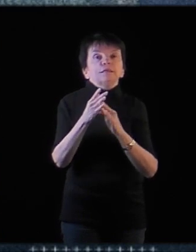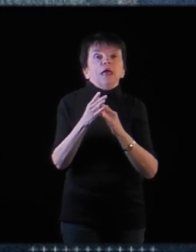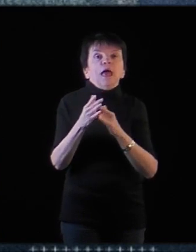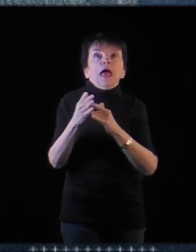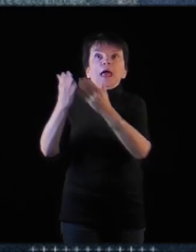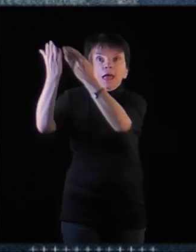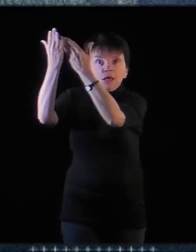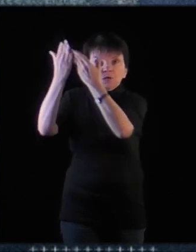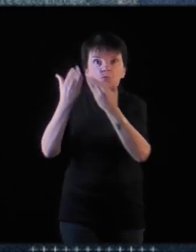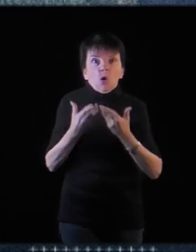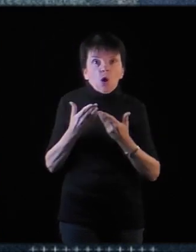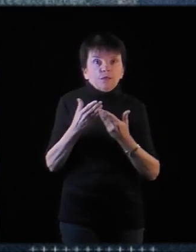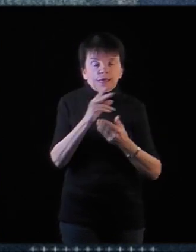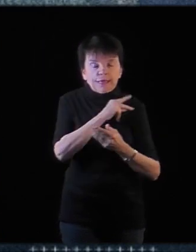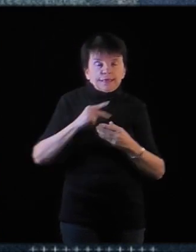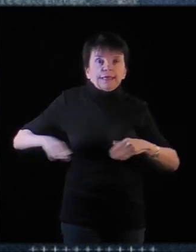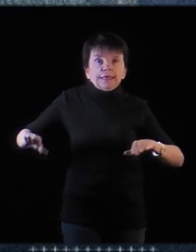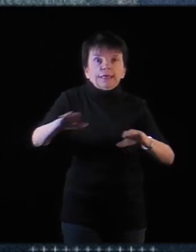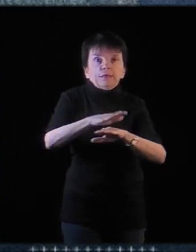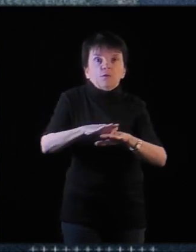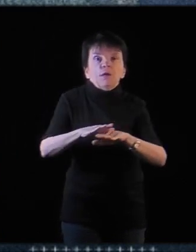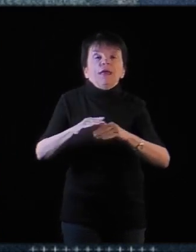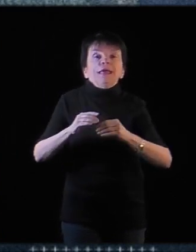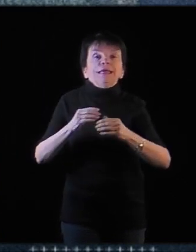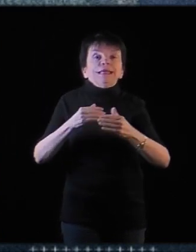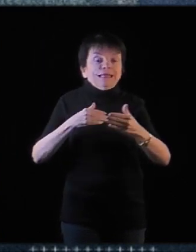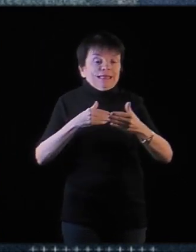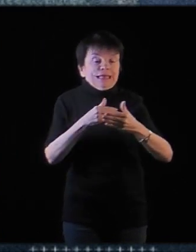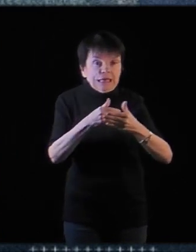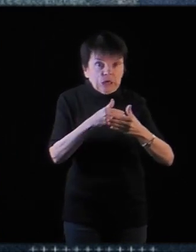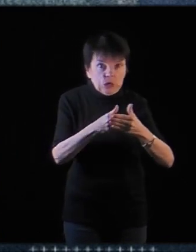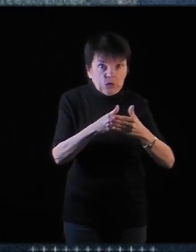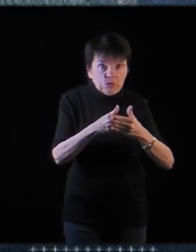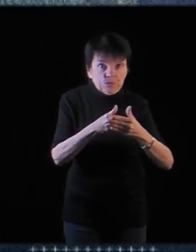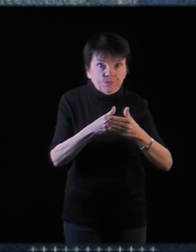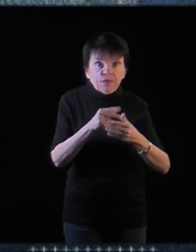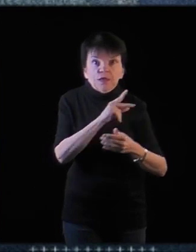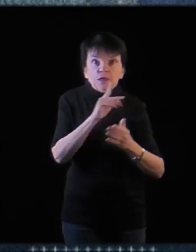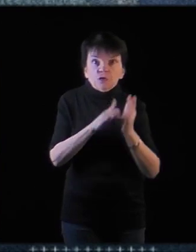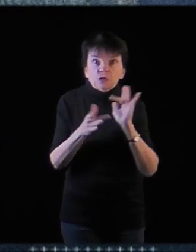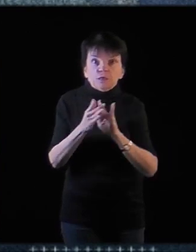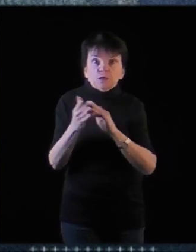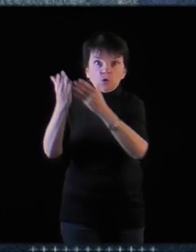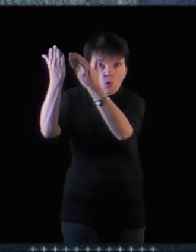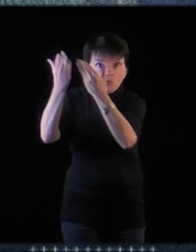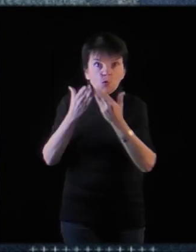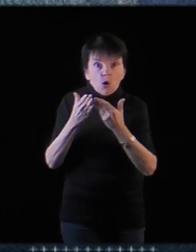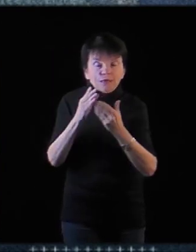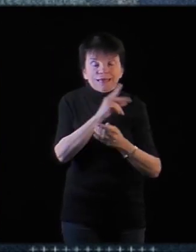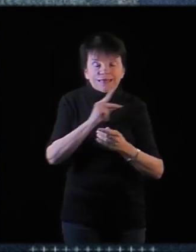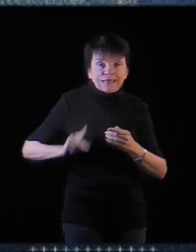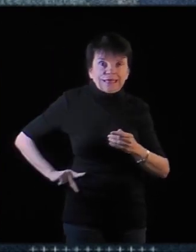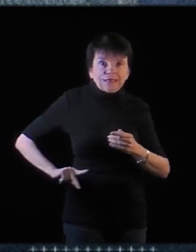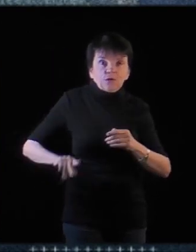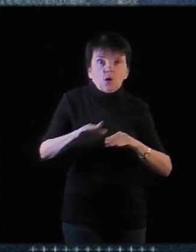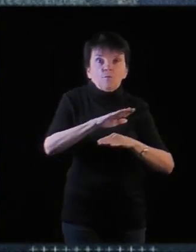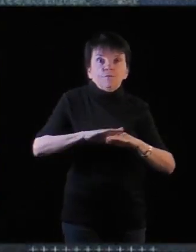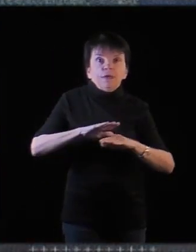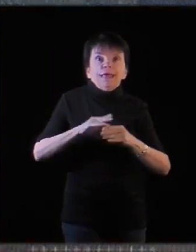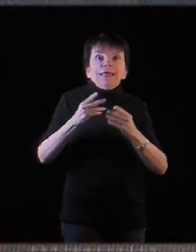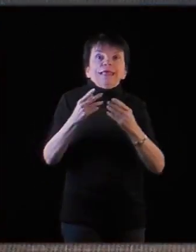kingdom near. Jesus has brought the kingdom near to you and to